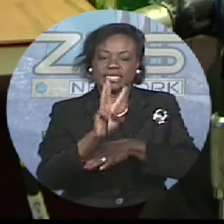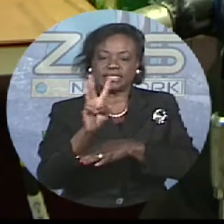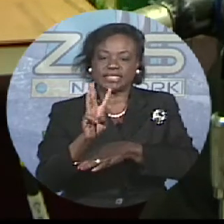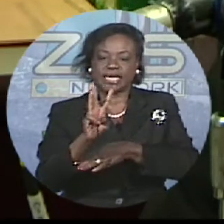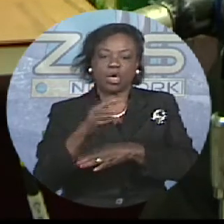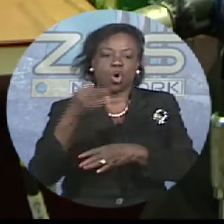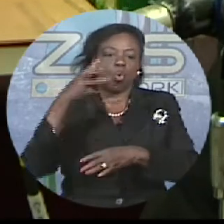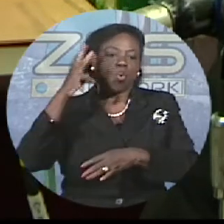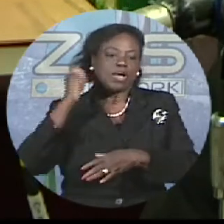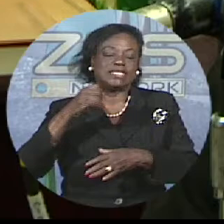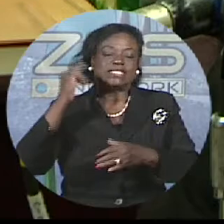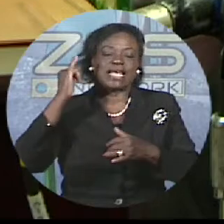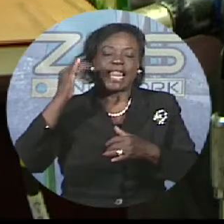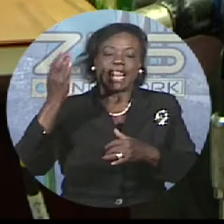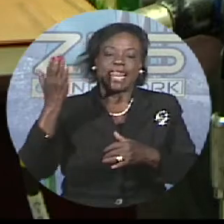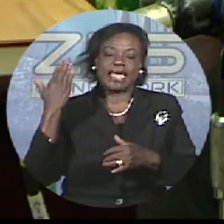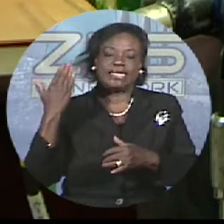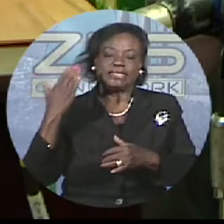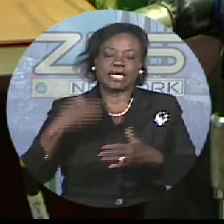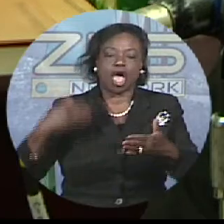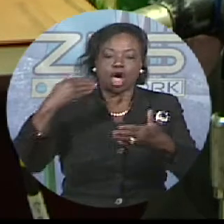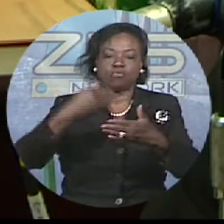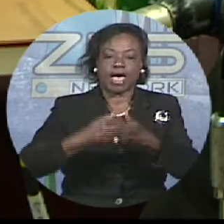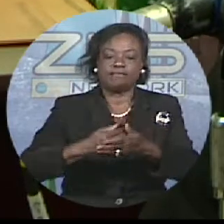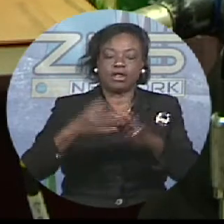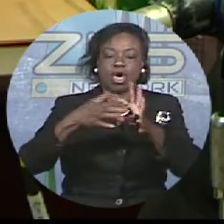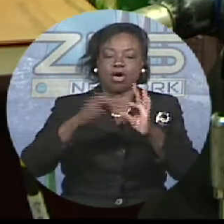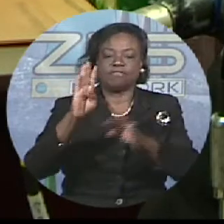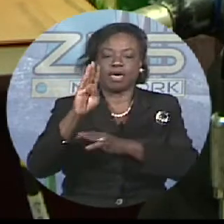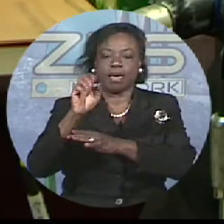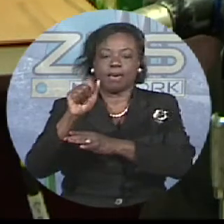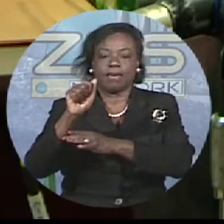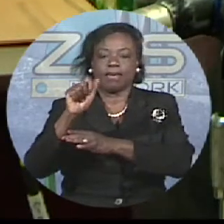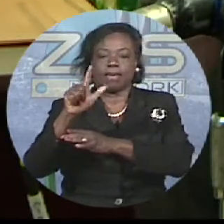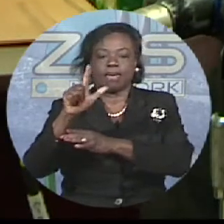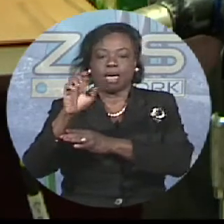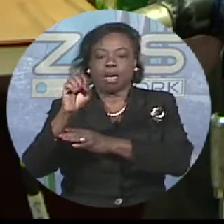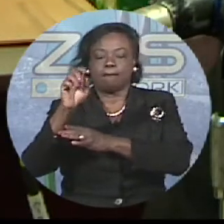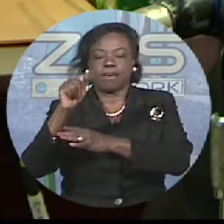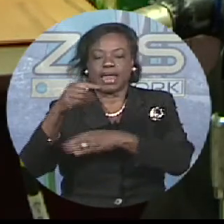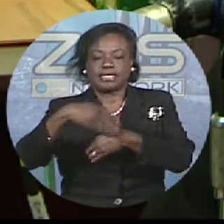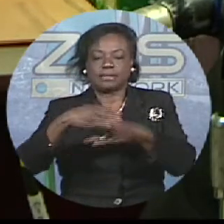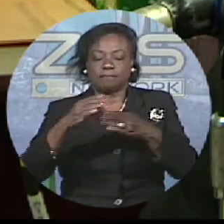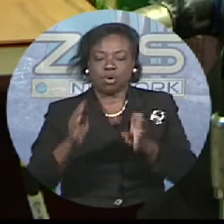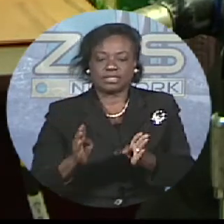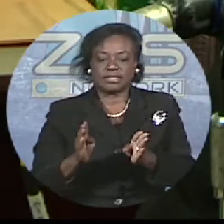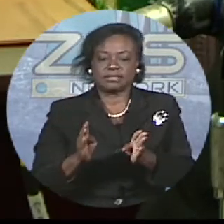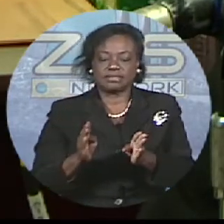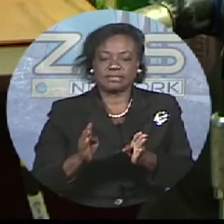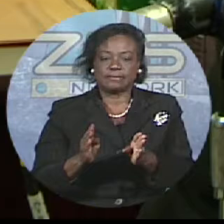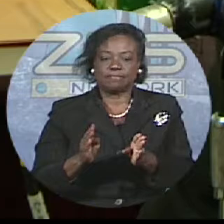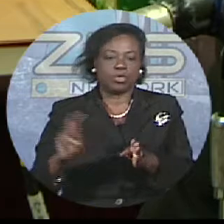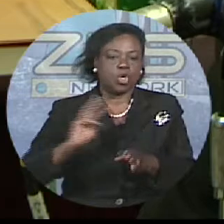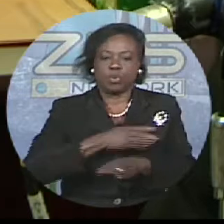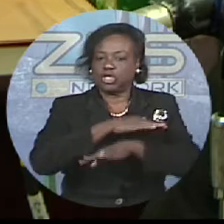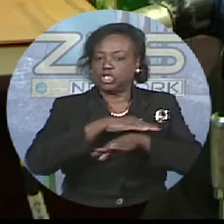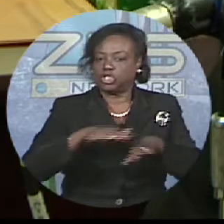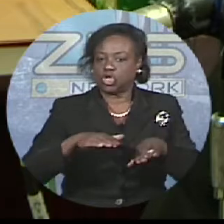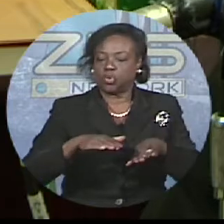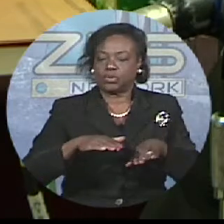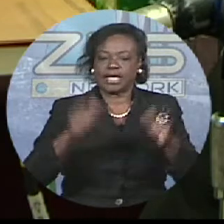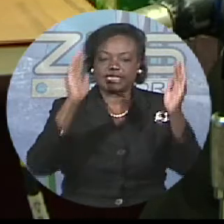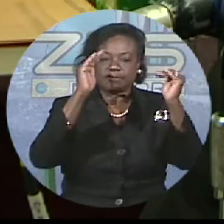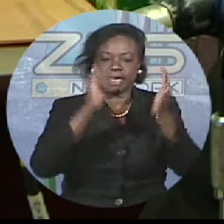late arrival of the ballot boxes, which compounded the situation. We don't expect that to happen this